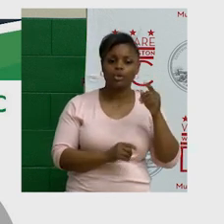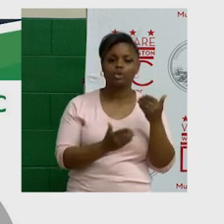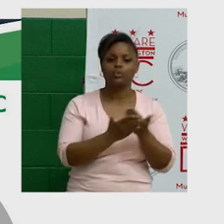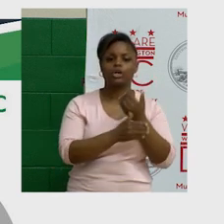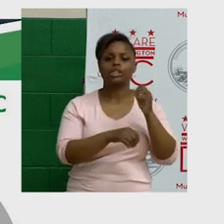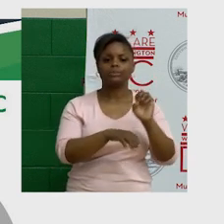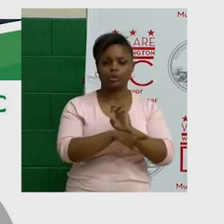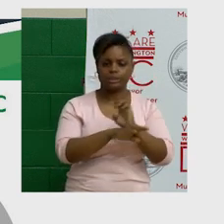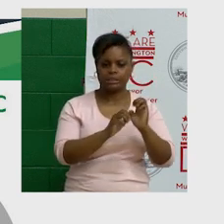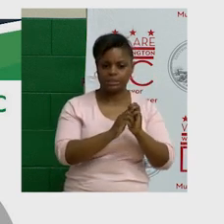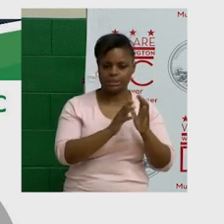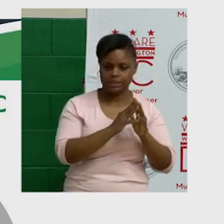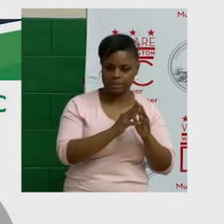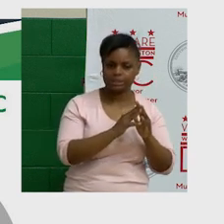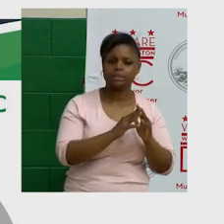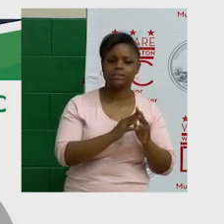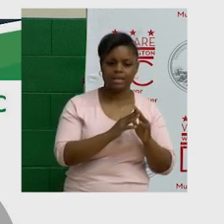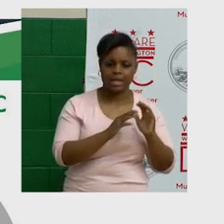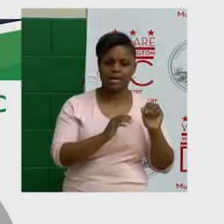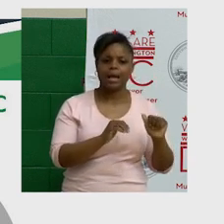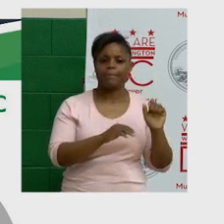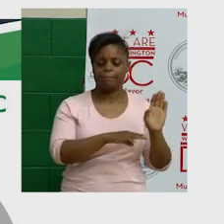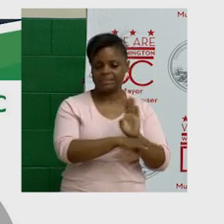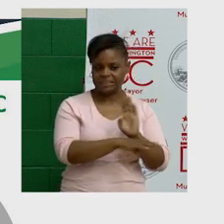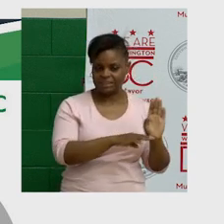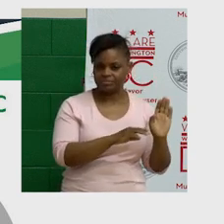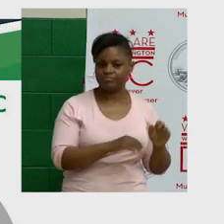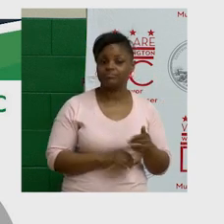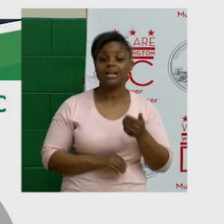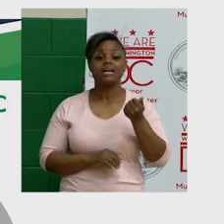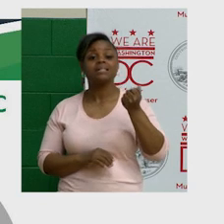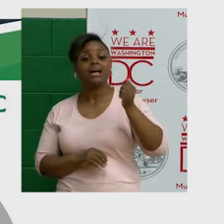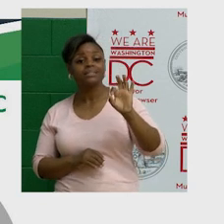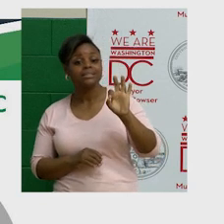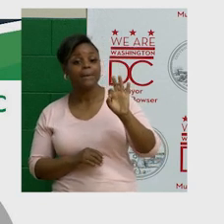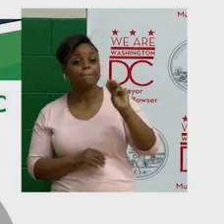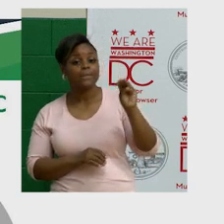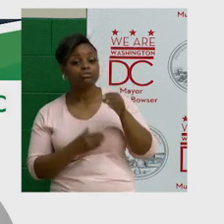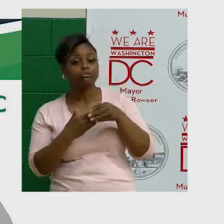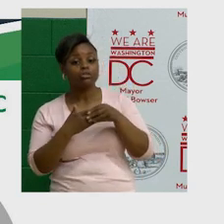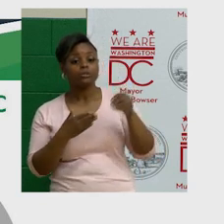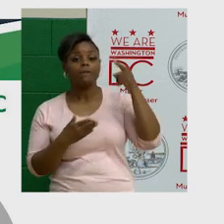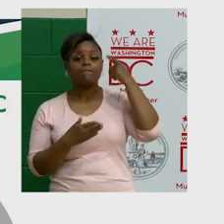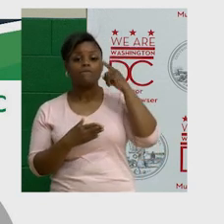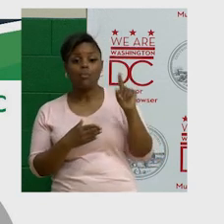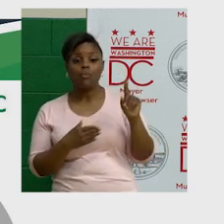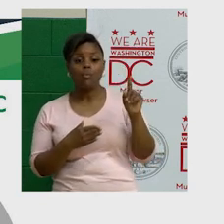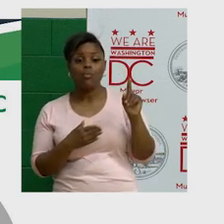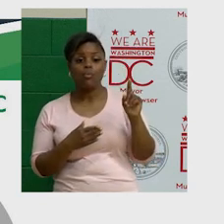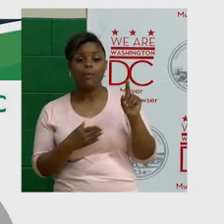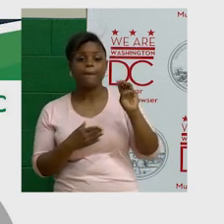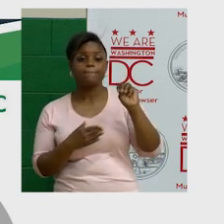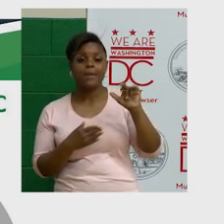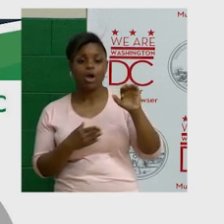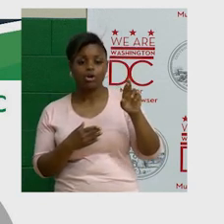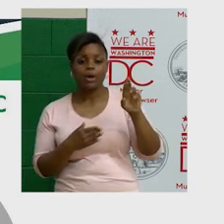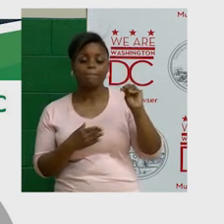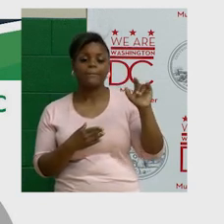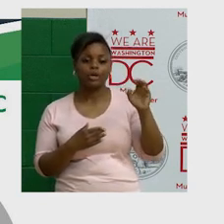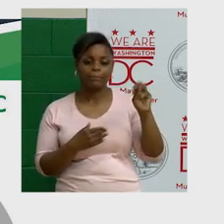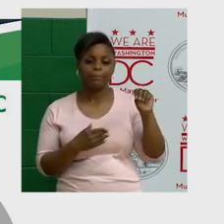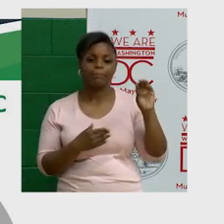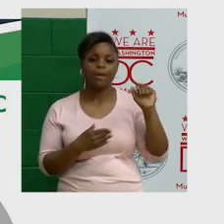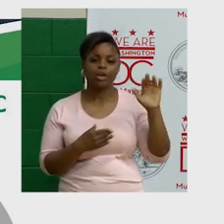in the district, $19 million for the Marion S. Berry Summer Youth Employment Program, which